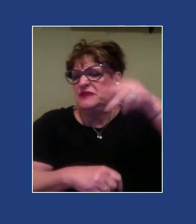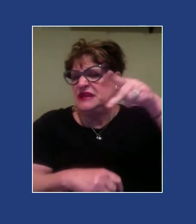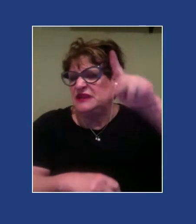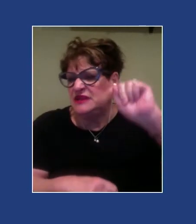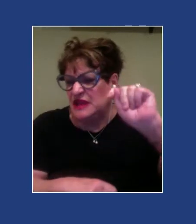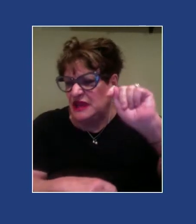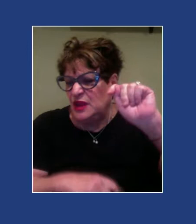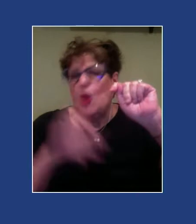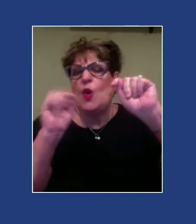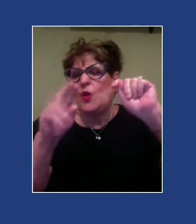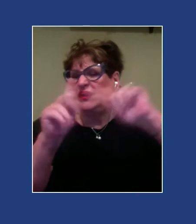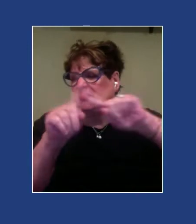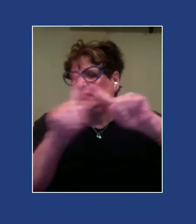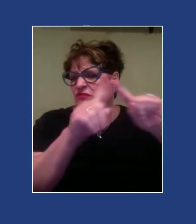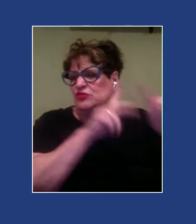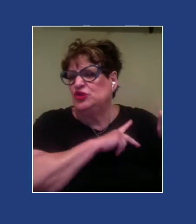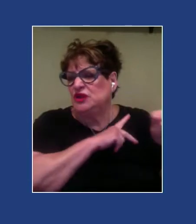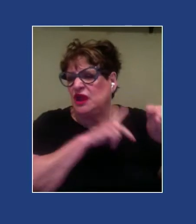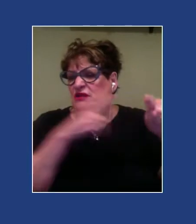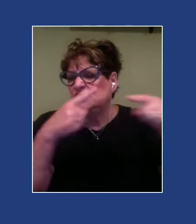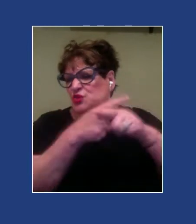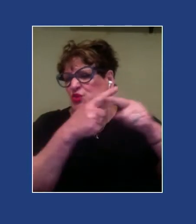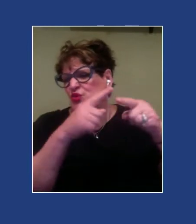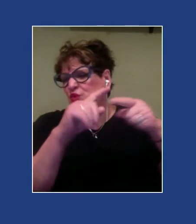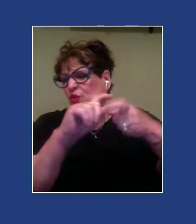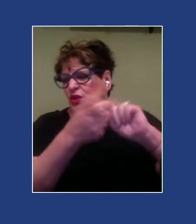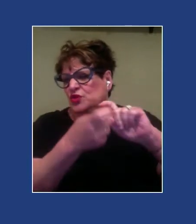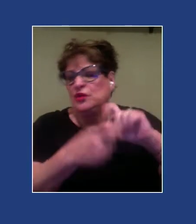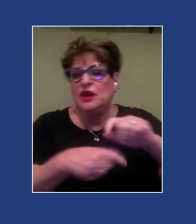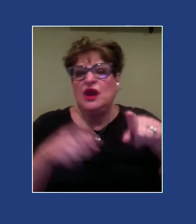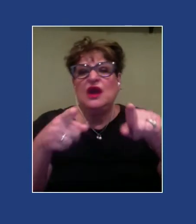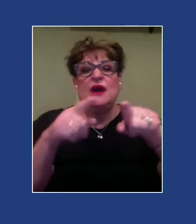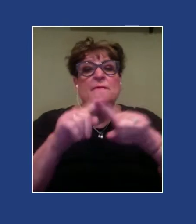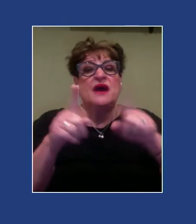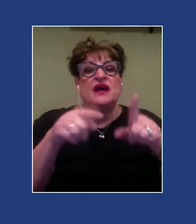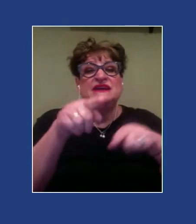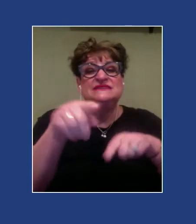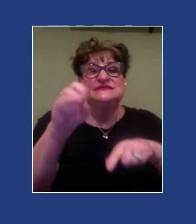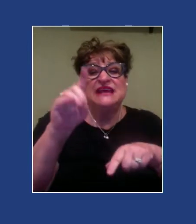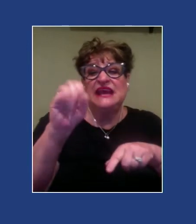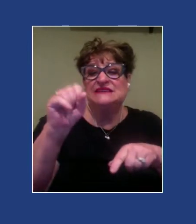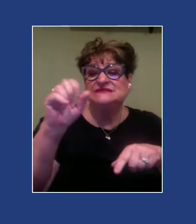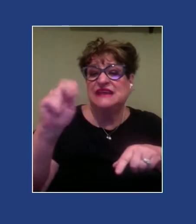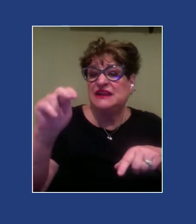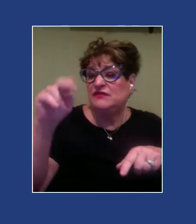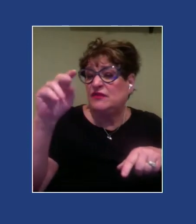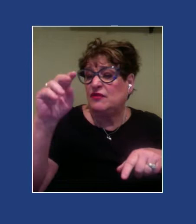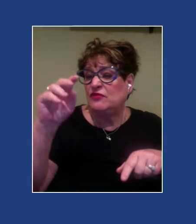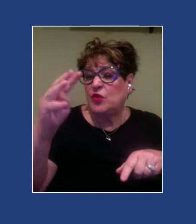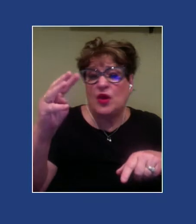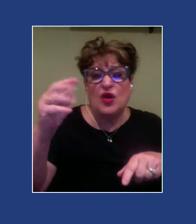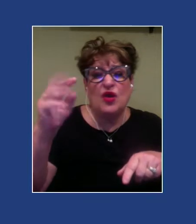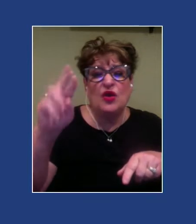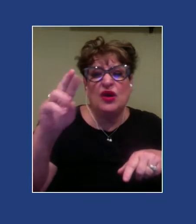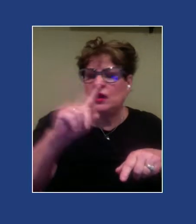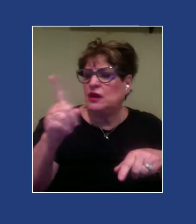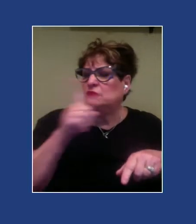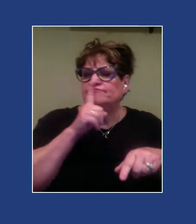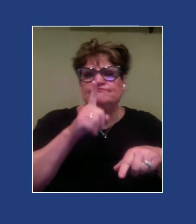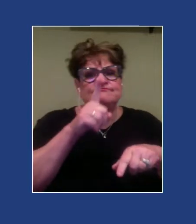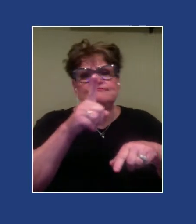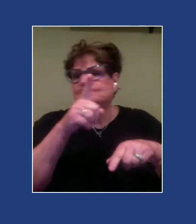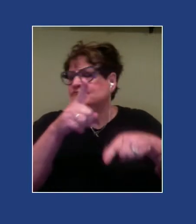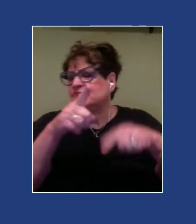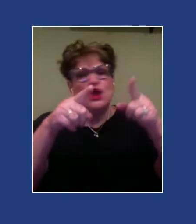other personality disorders. Although in DSM-4R, there was no longer a gender identity reference under borderline